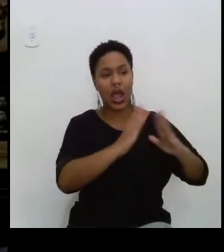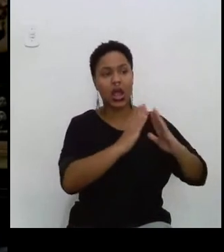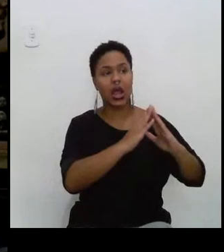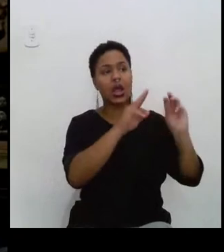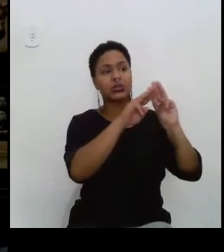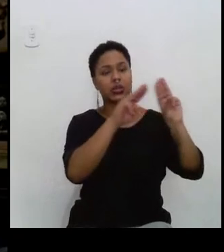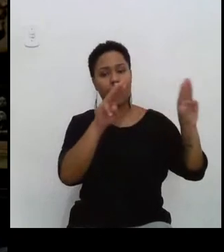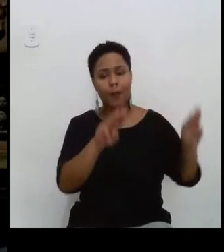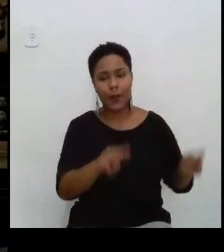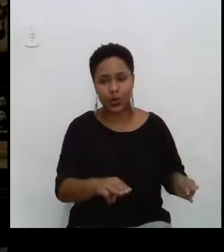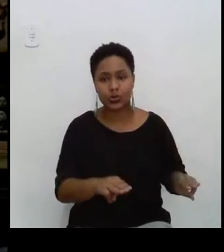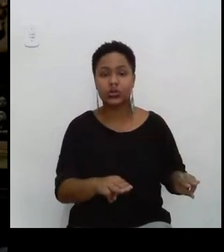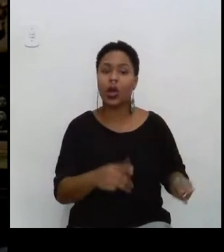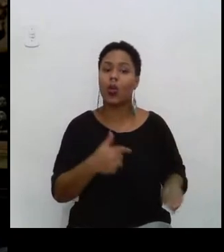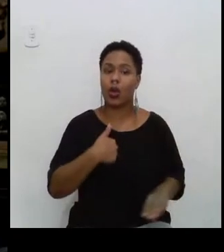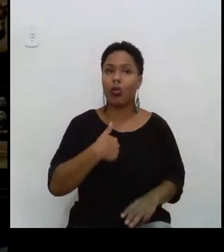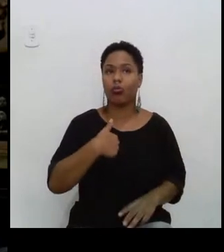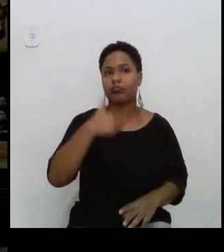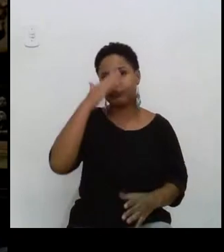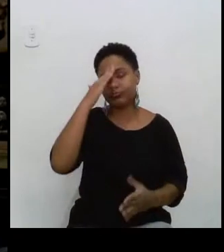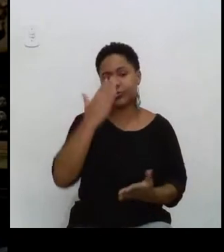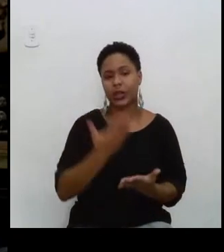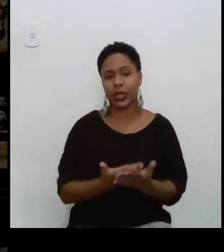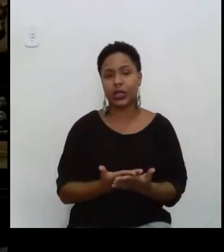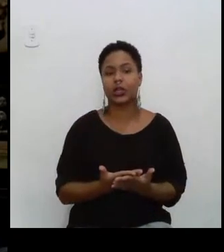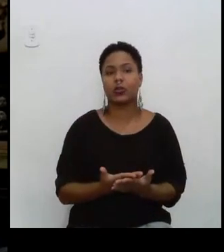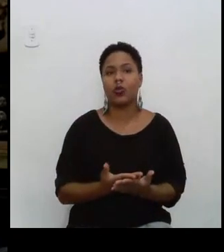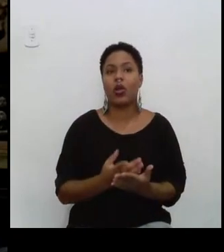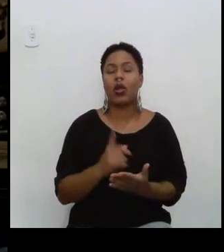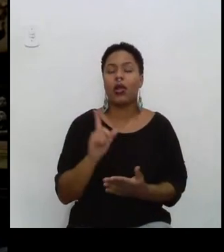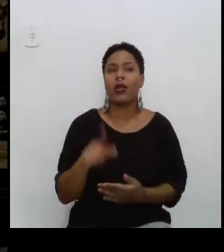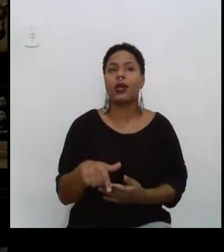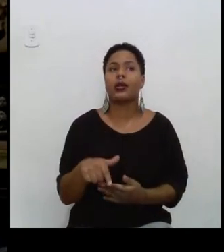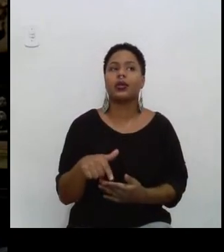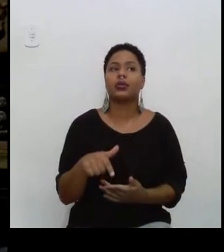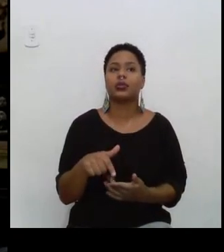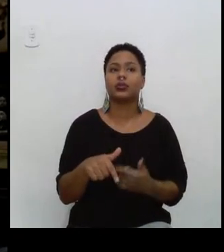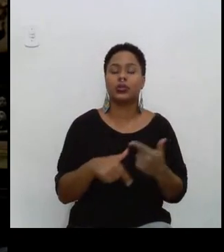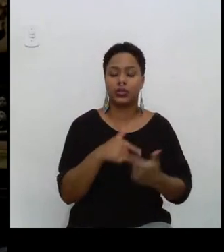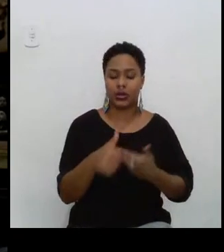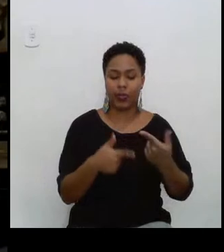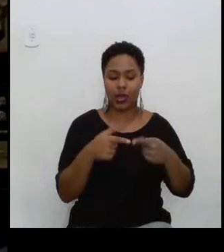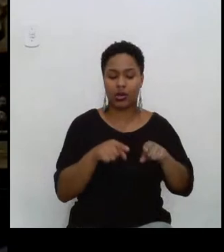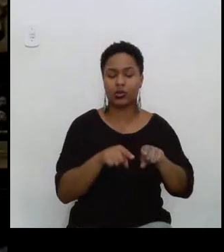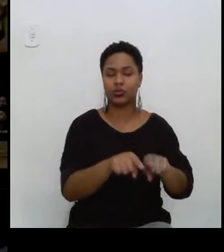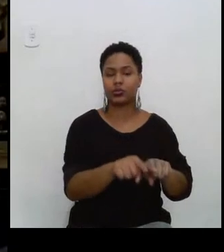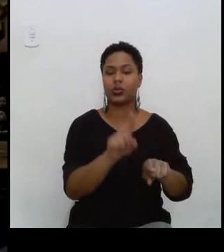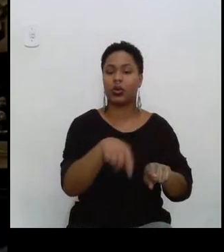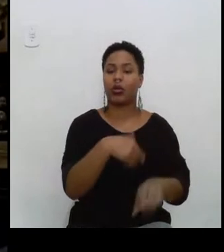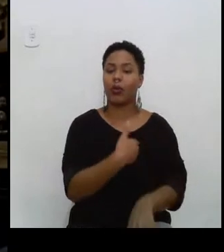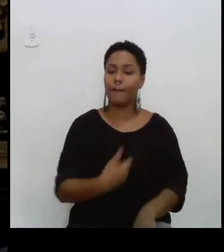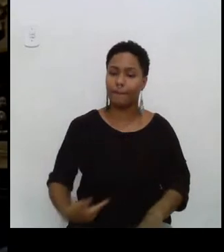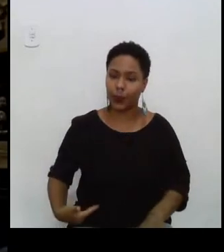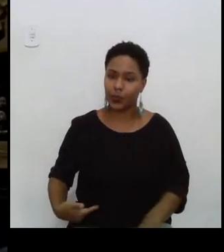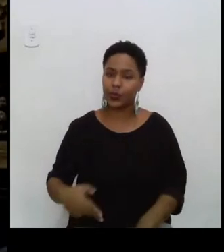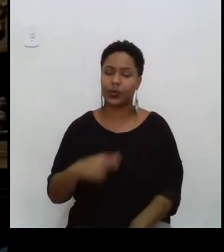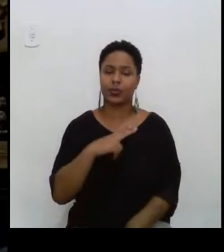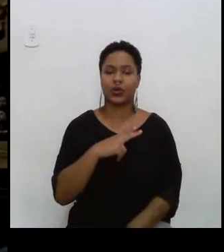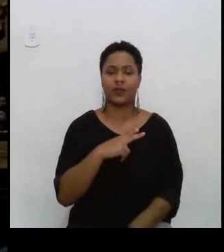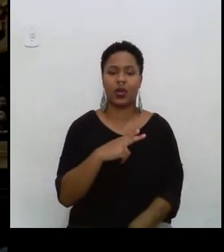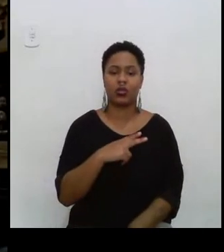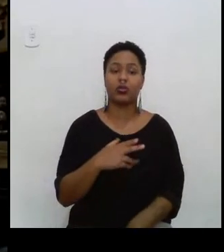paradoxx Black segunda para aplicações eu enfim very Private house' a